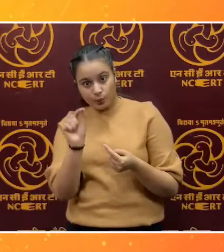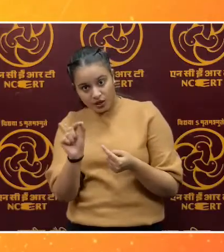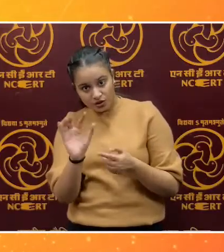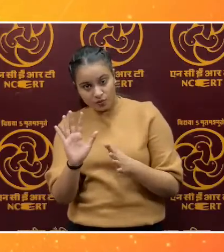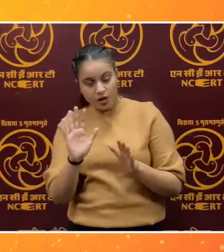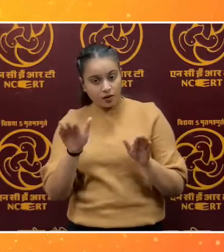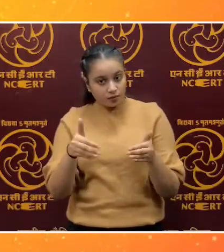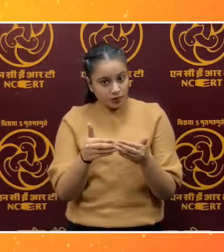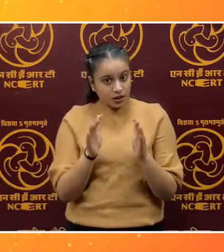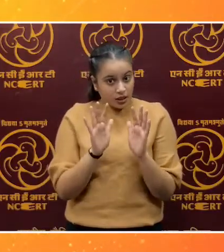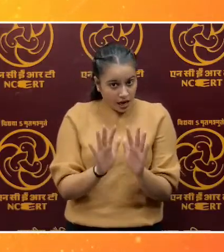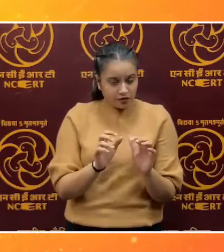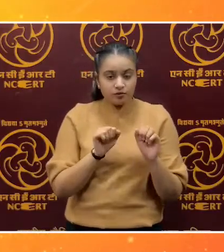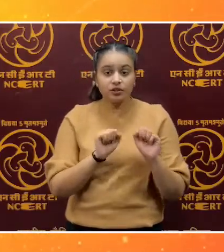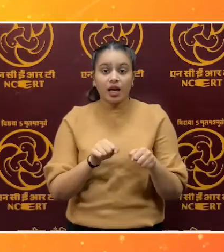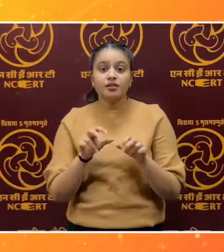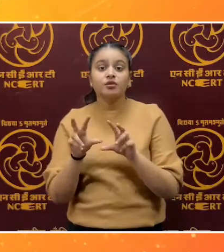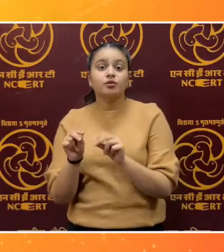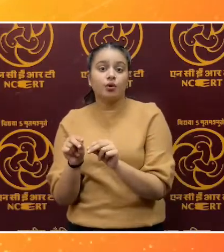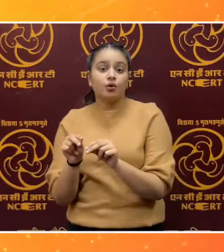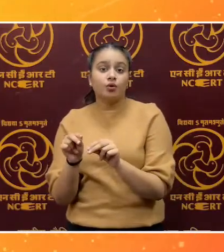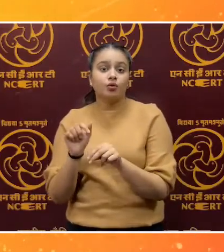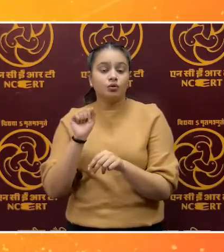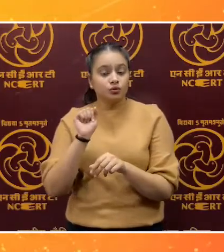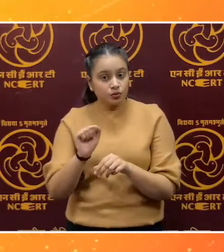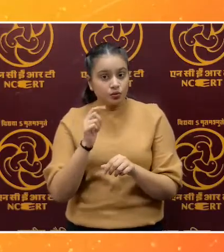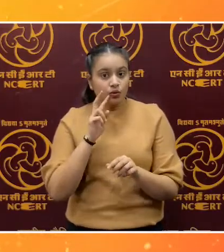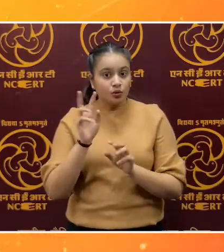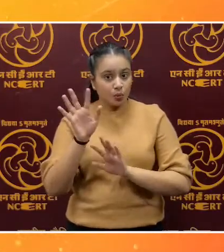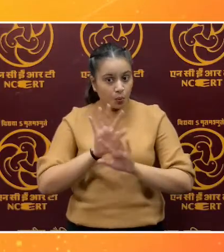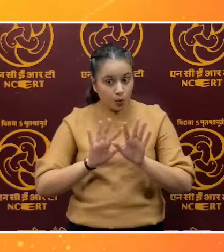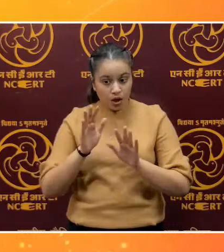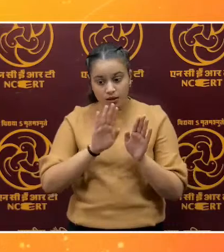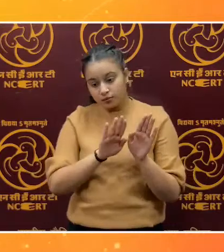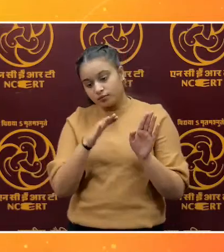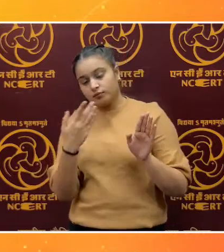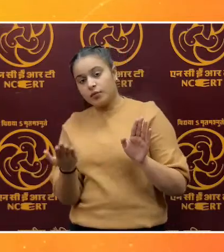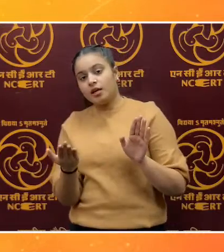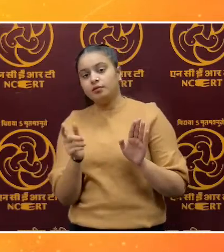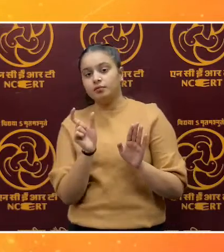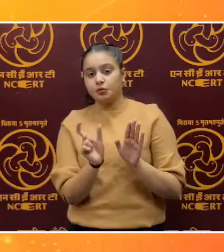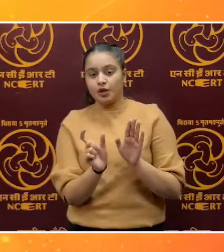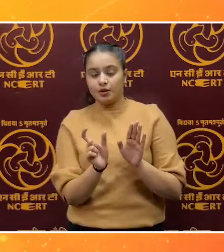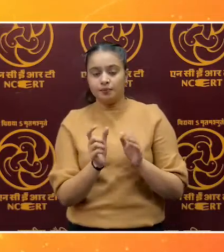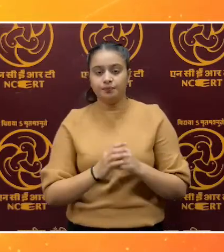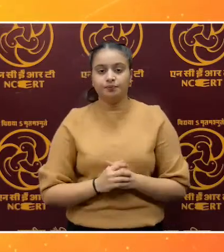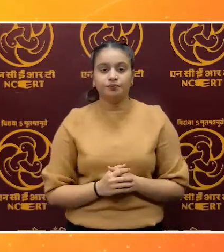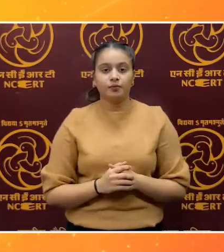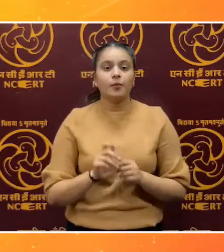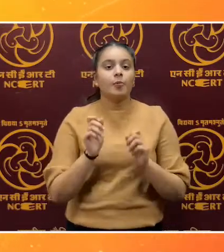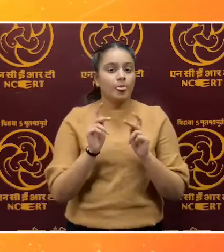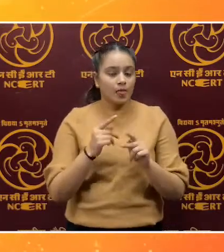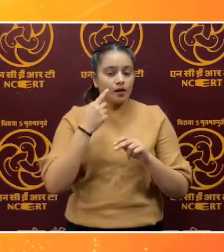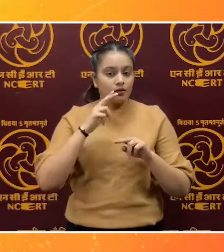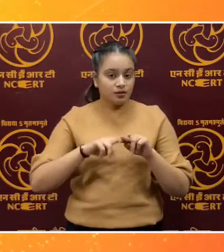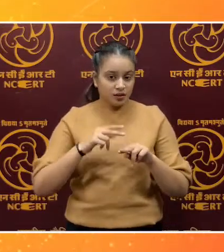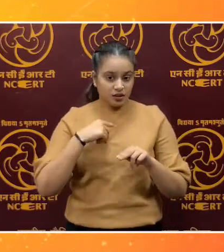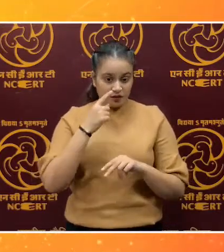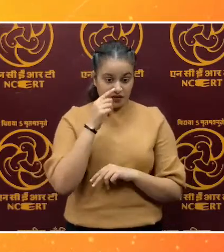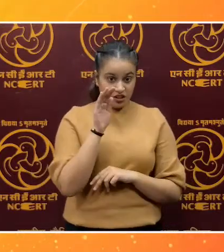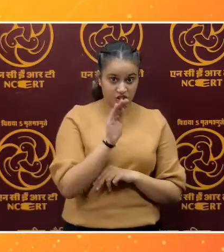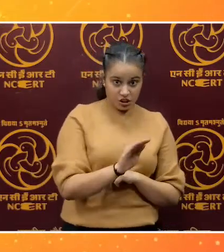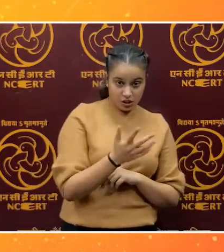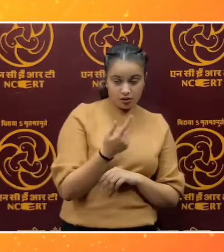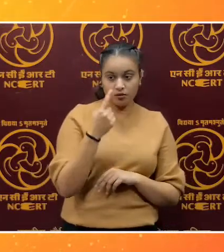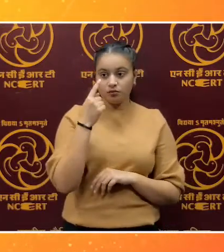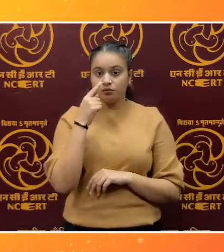Meet. So that verb has got its past participle after using have or has. Okay. So if it is she or